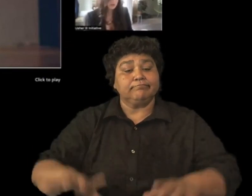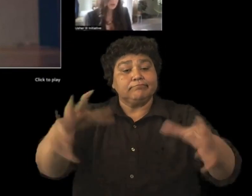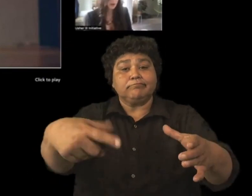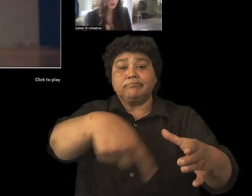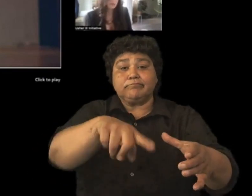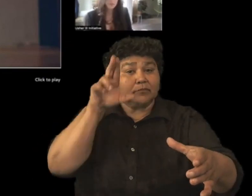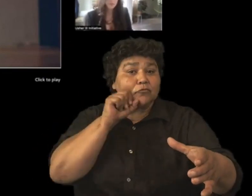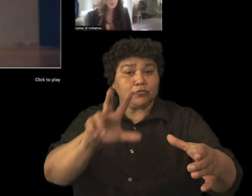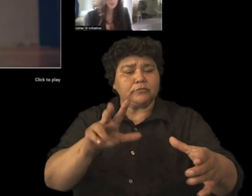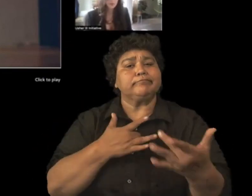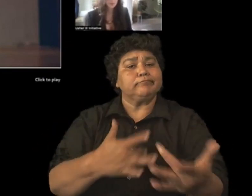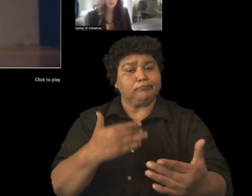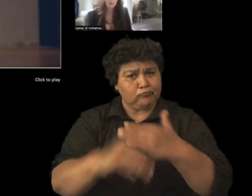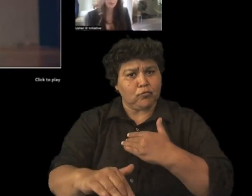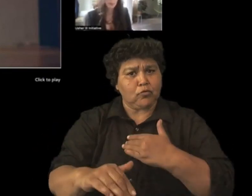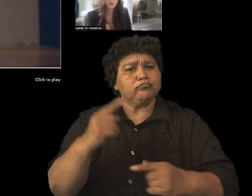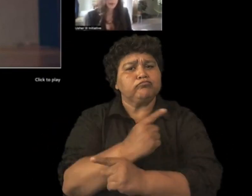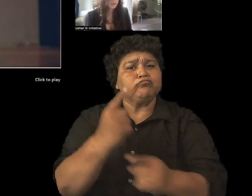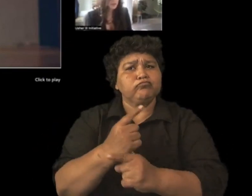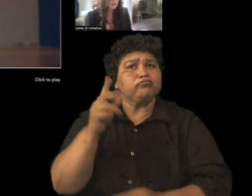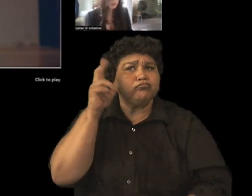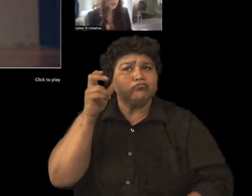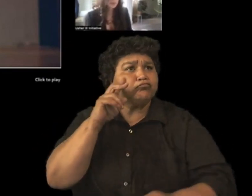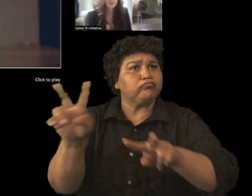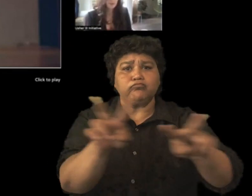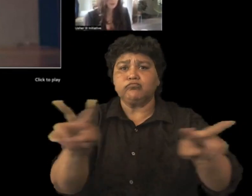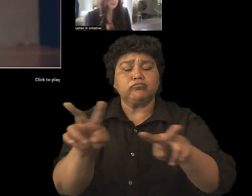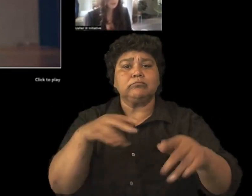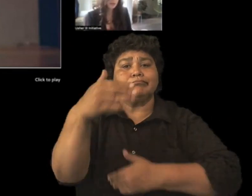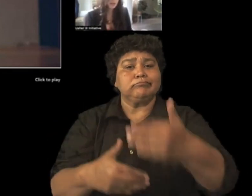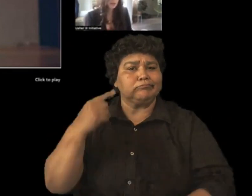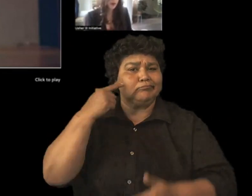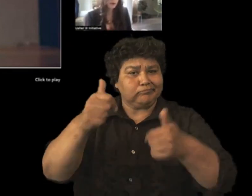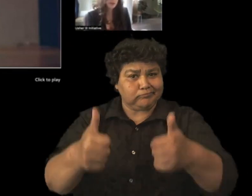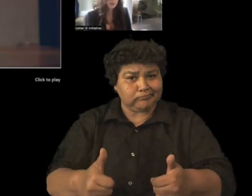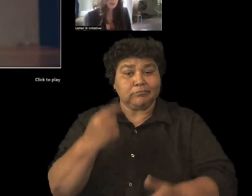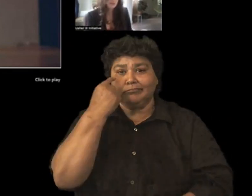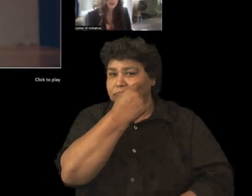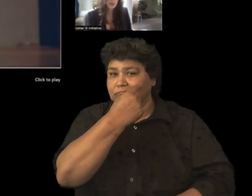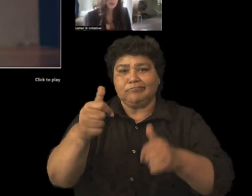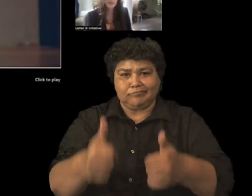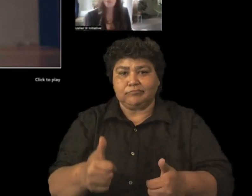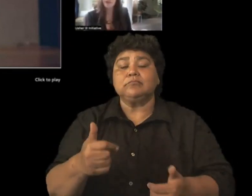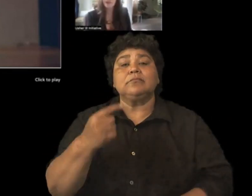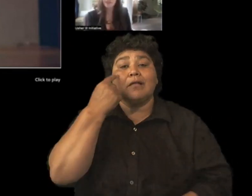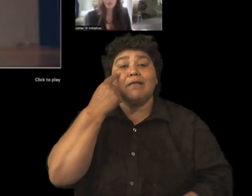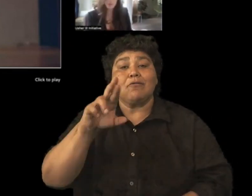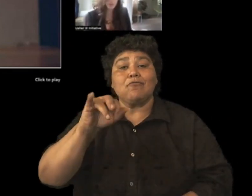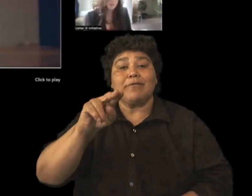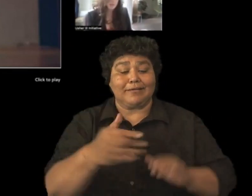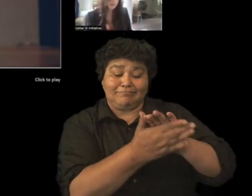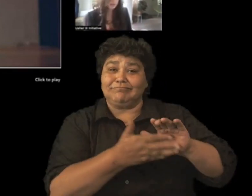Usher III are typically born with normal hearing and vision and develop degenerative auditory dysfunction and